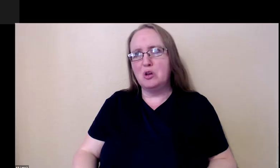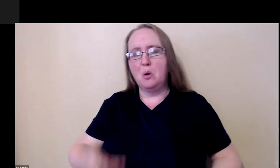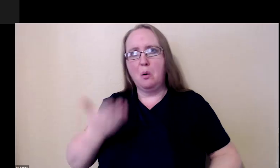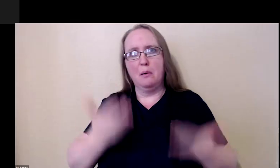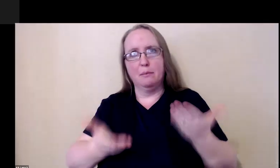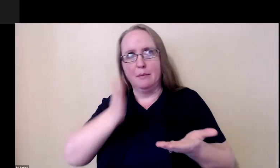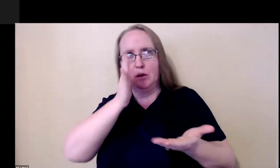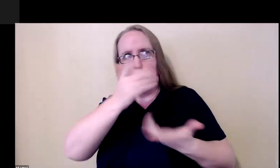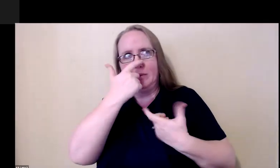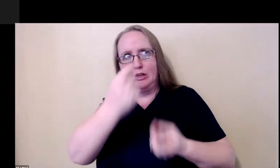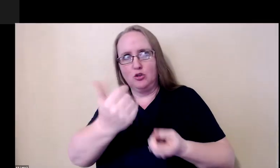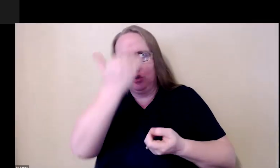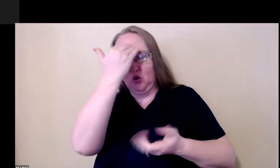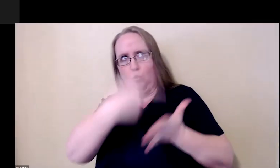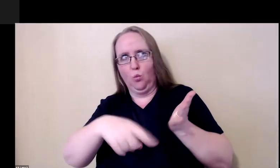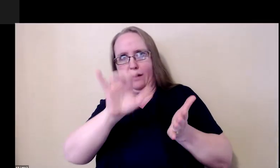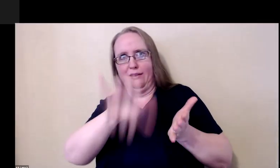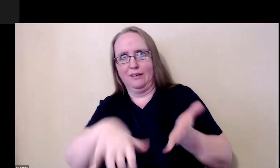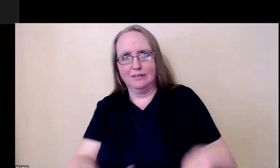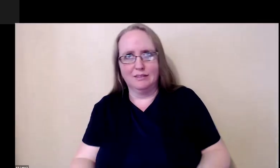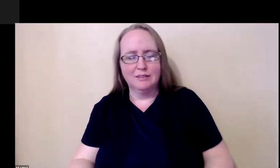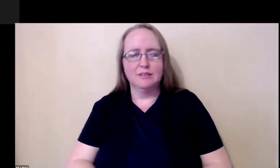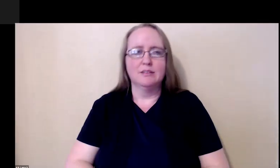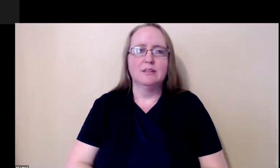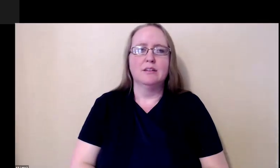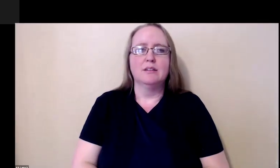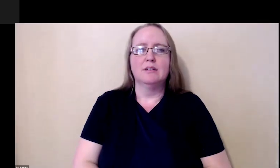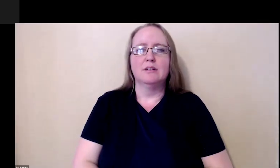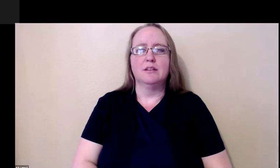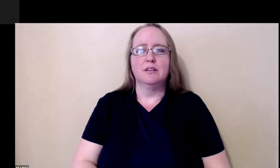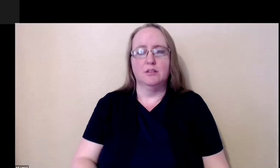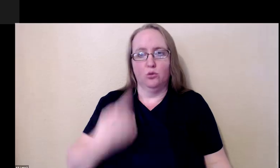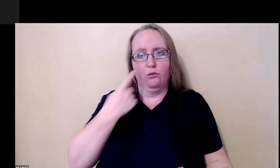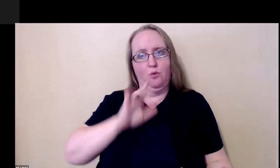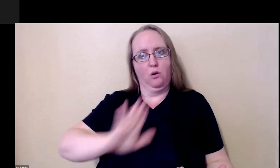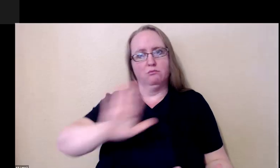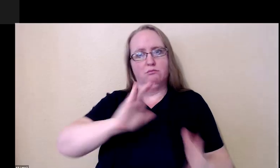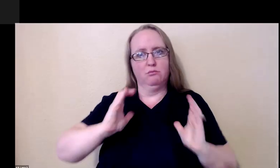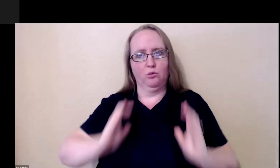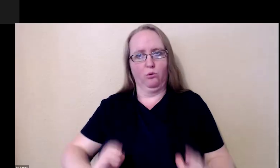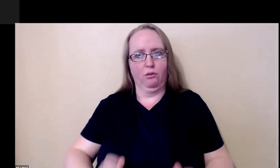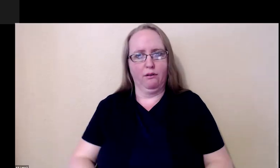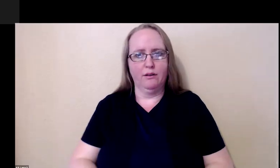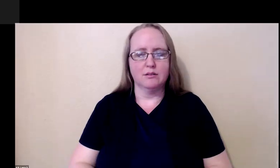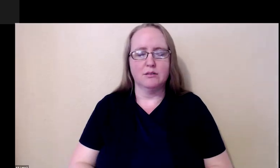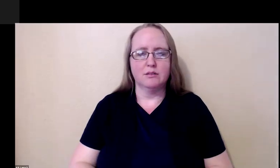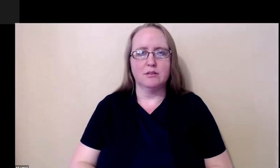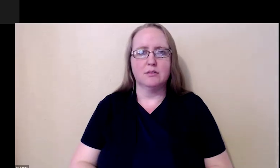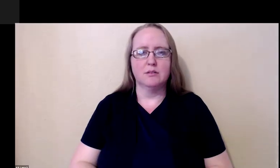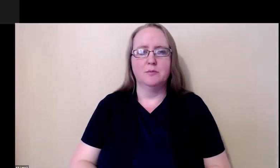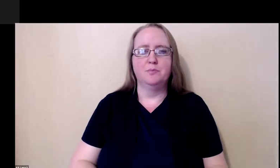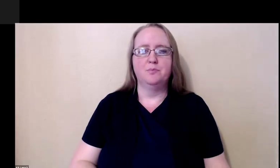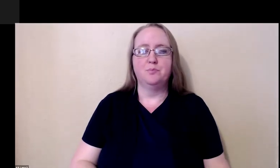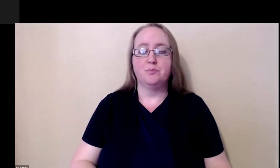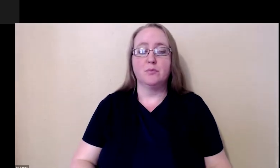interested to know what a Medicaid waiver is for their clients. So